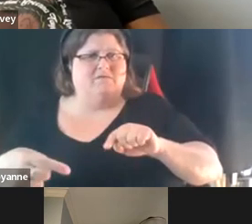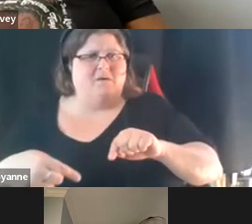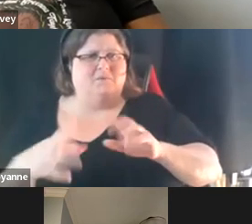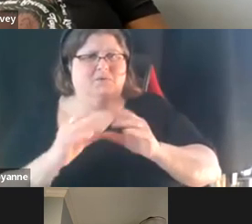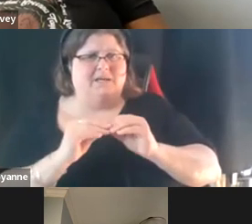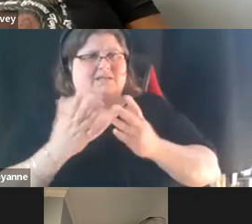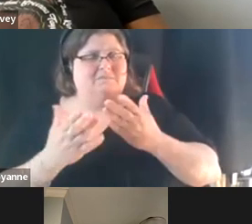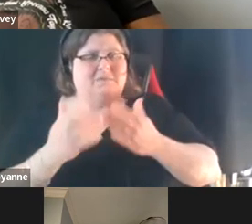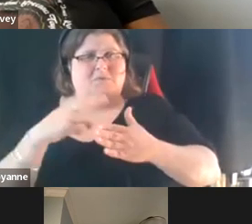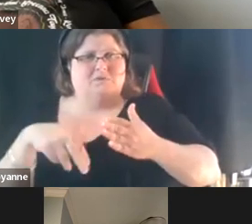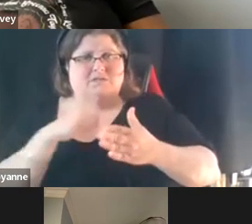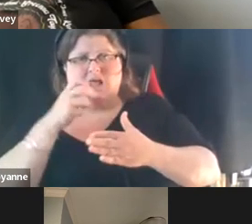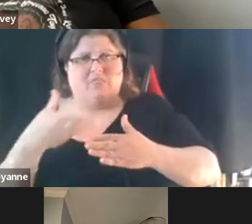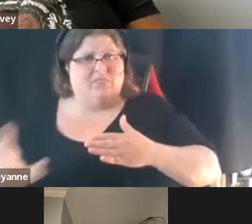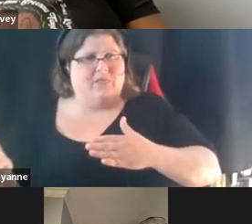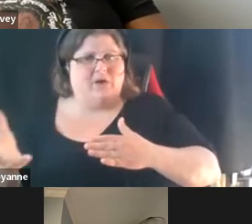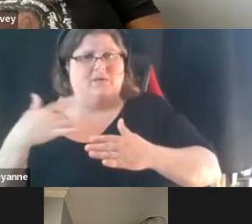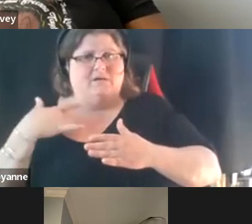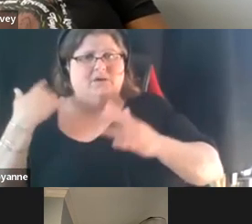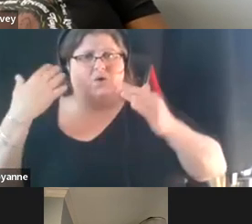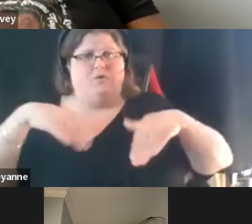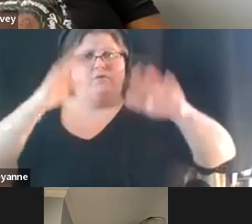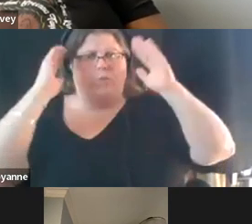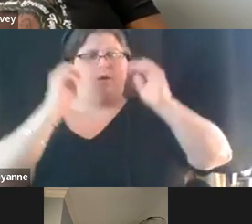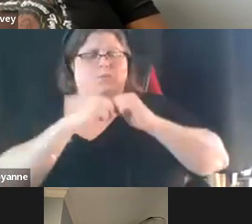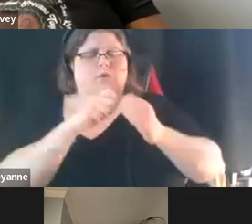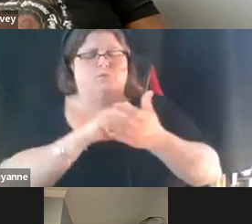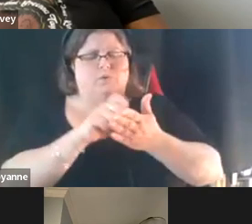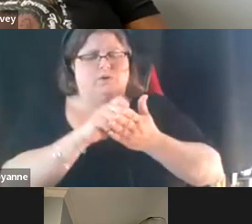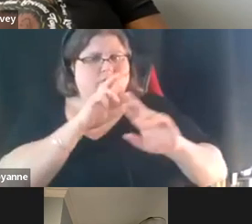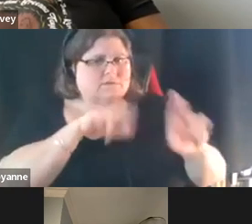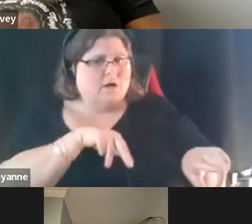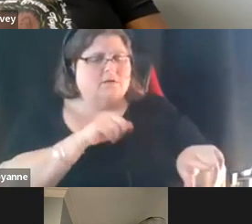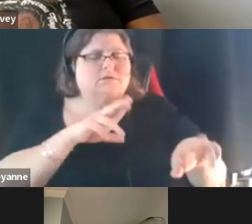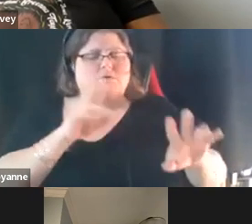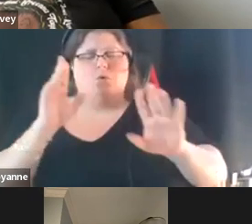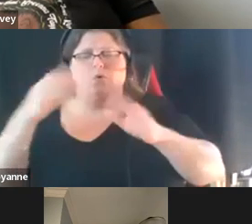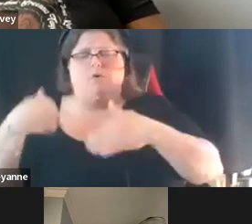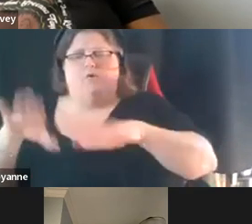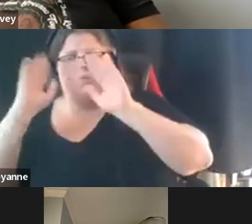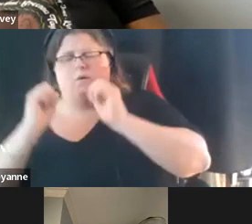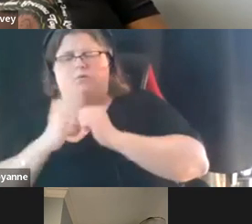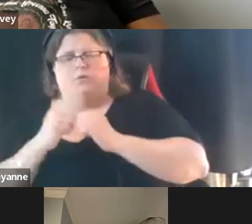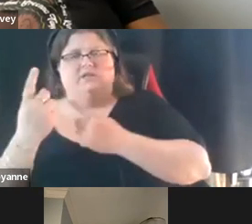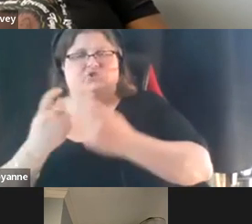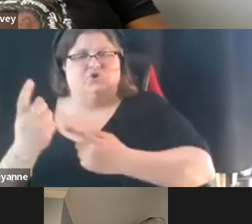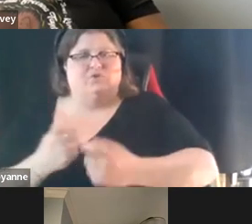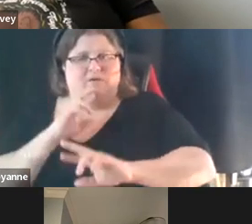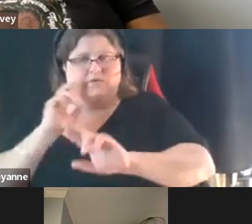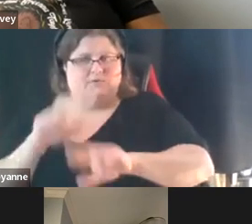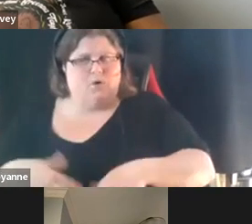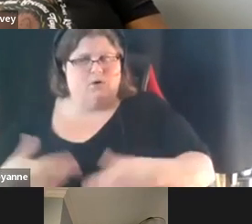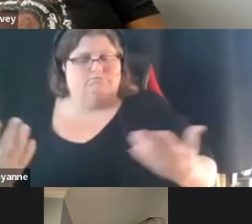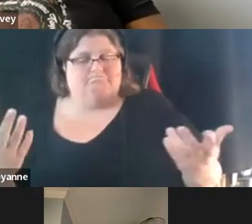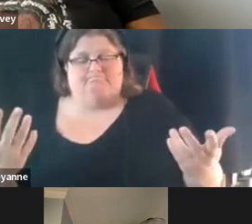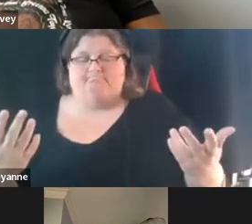in because you're overwhelmed with written responses or overwhelmed with survey responses by email. I just